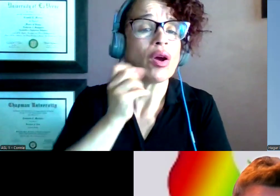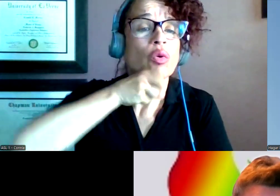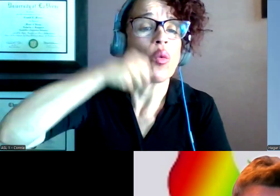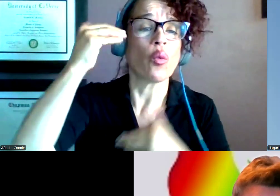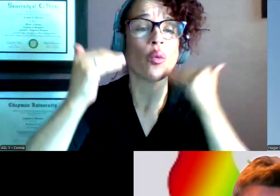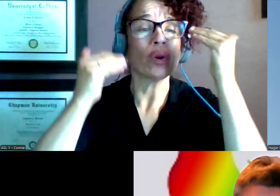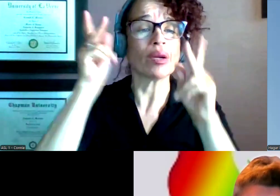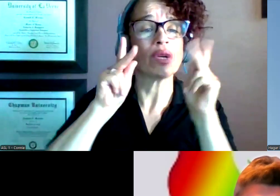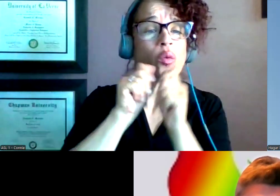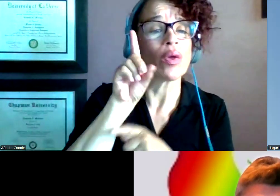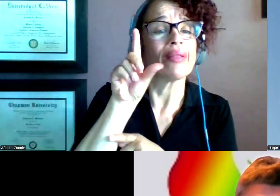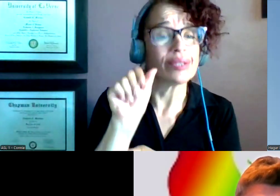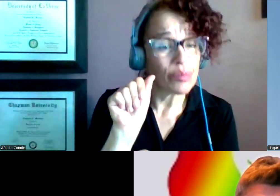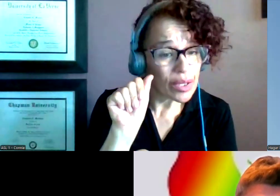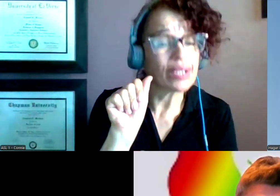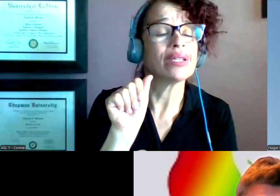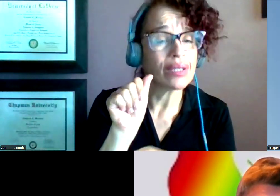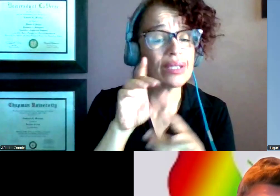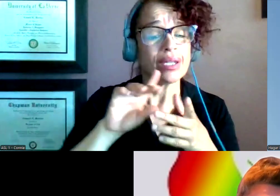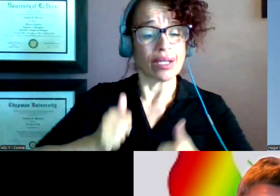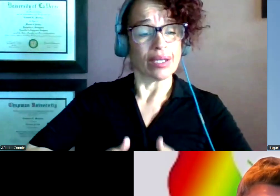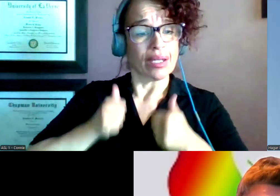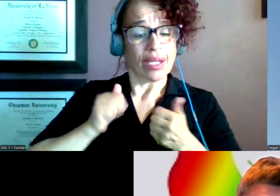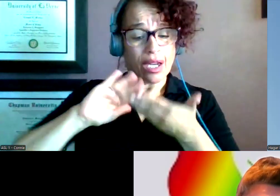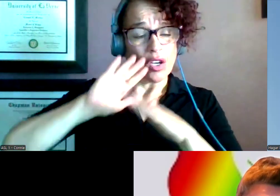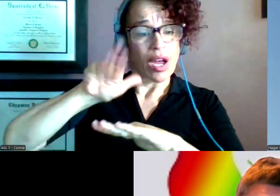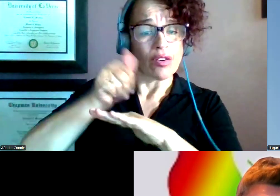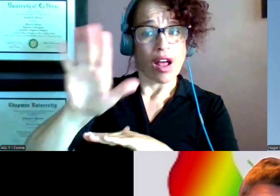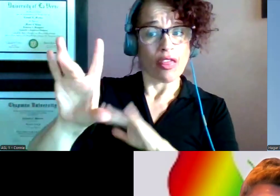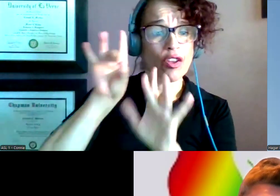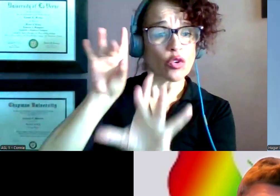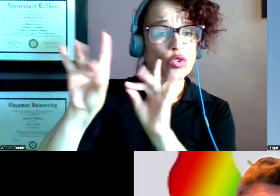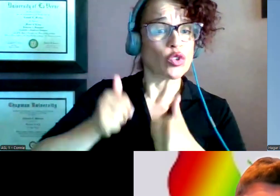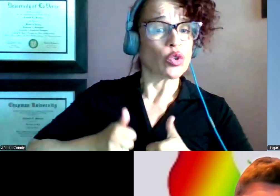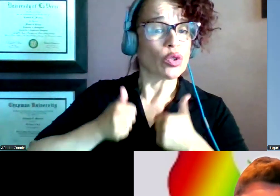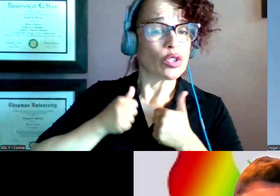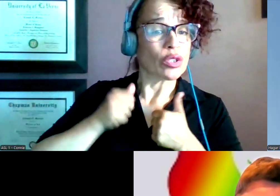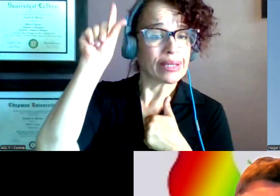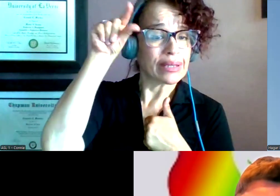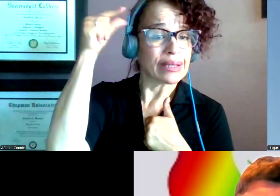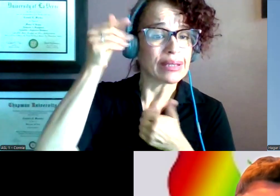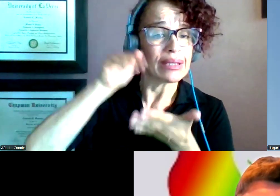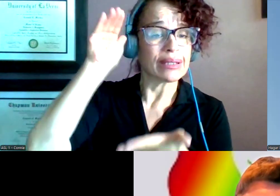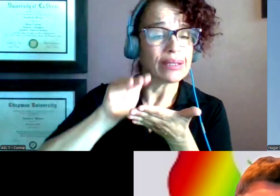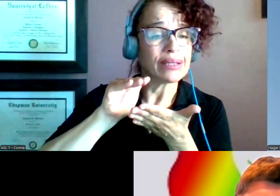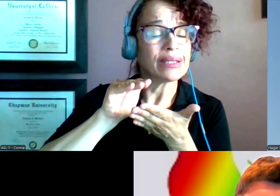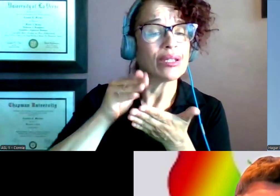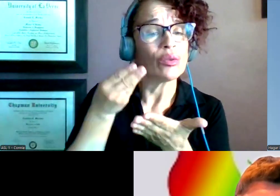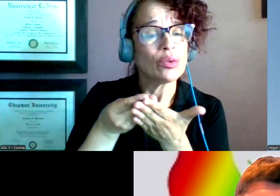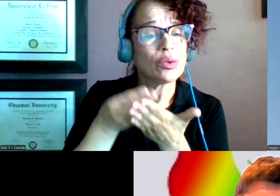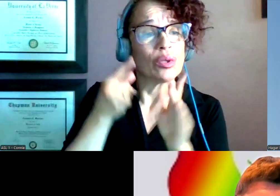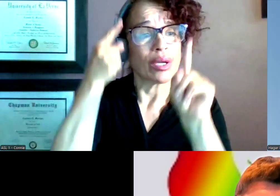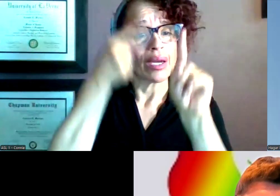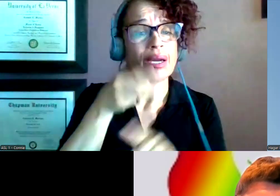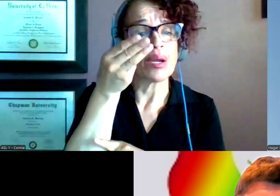adults and people with disabilities can live in the community setting of their choice. Since the governor released his revised budget proposal